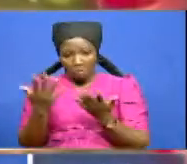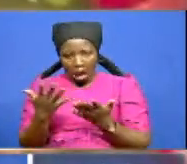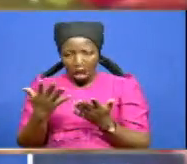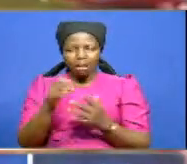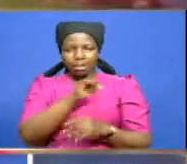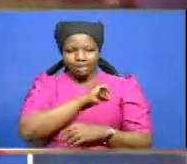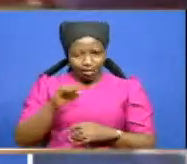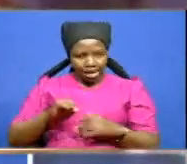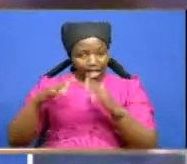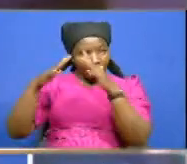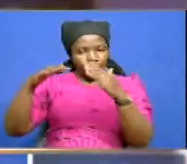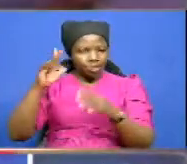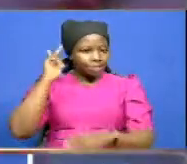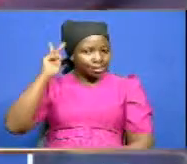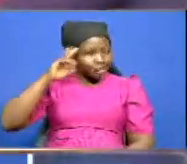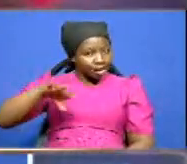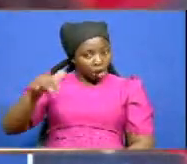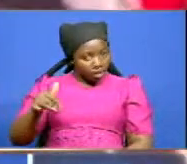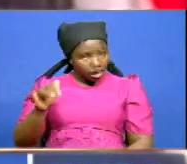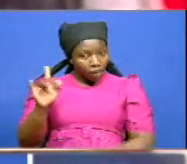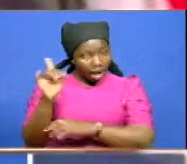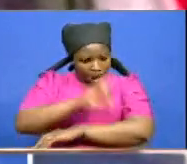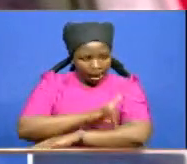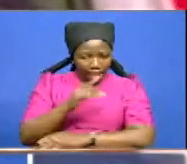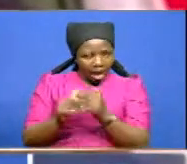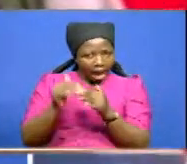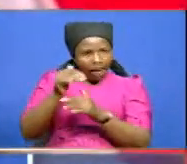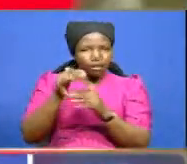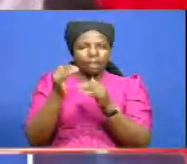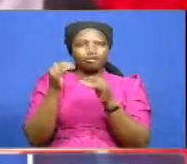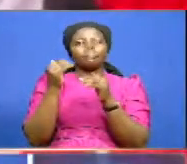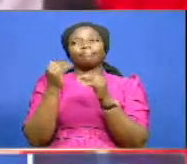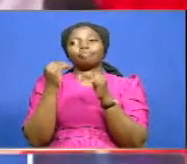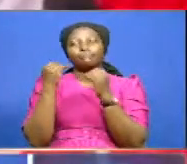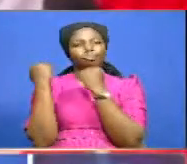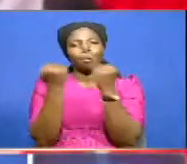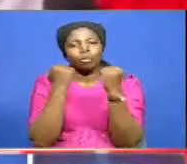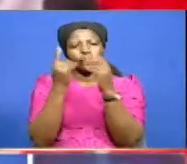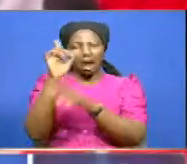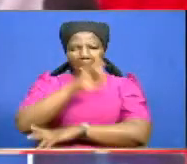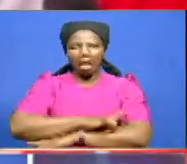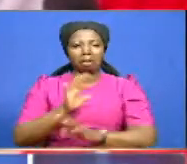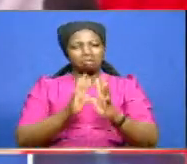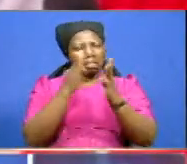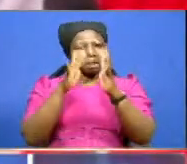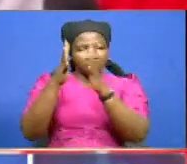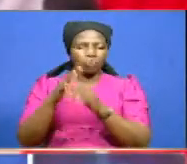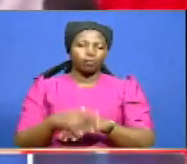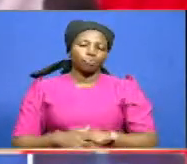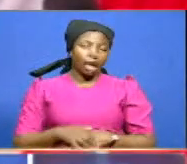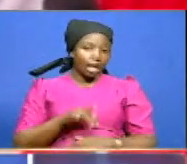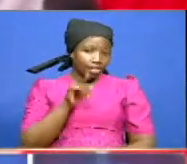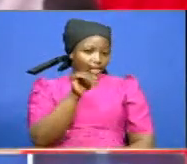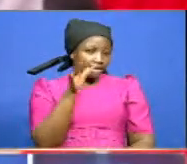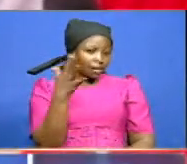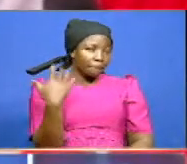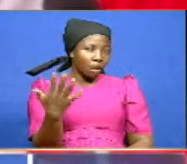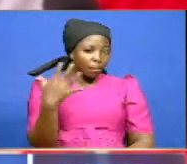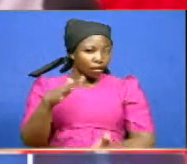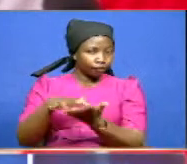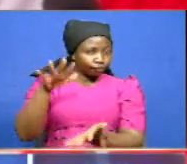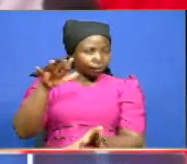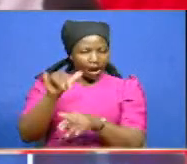in Kisii County just a day after the Mashujaa Day celebrations. This document is not about